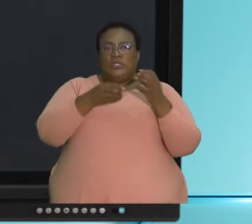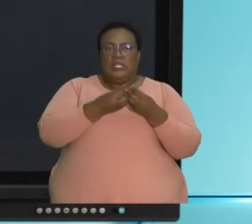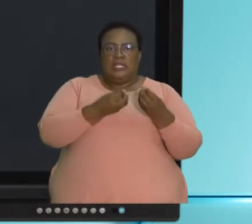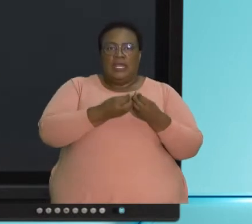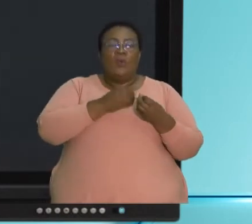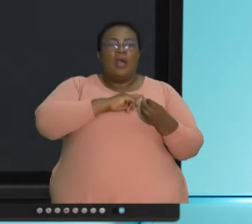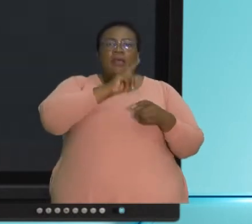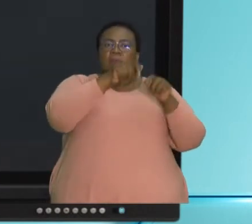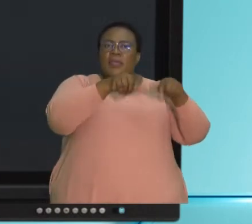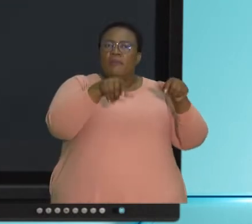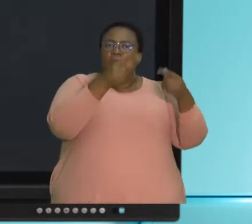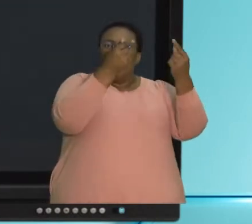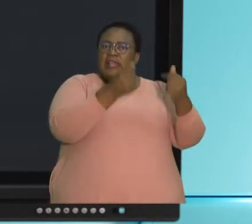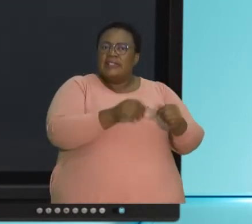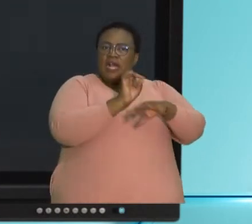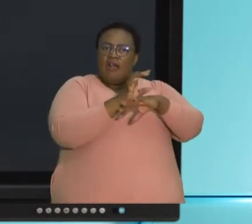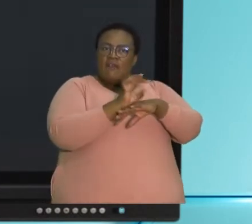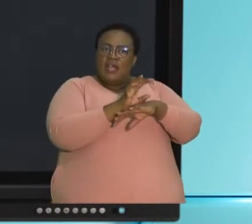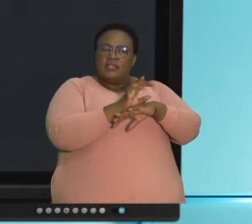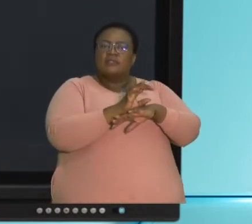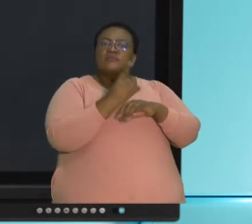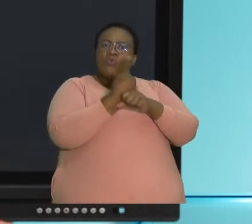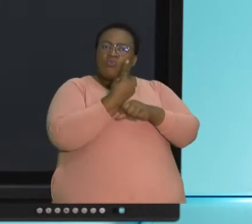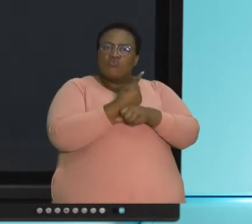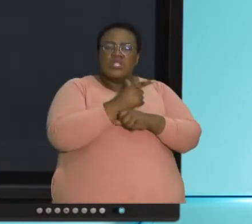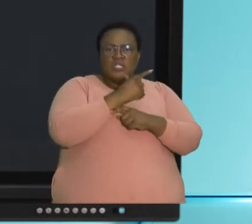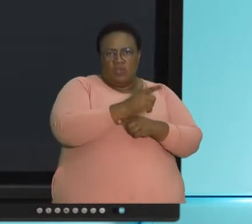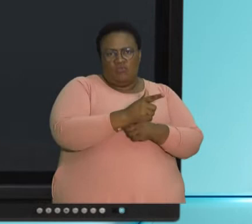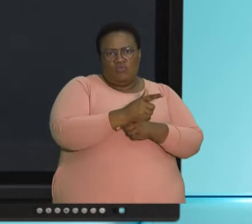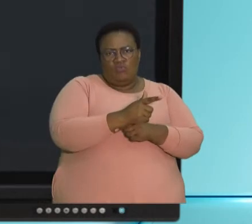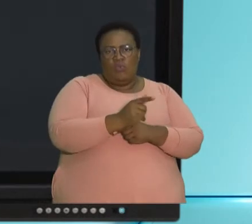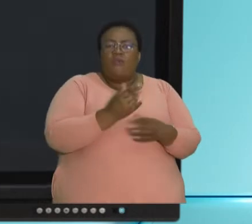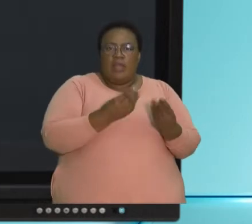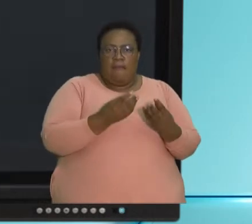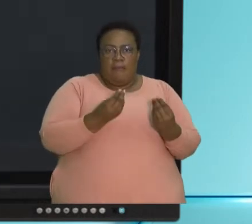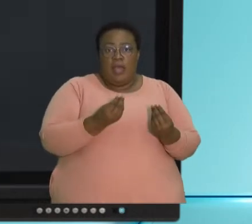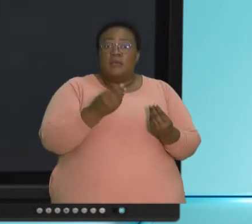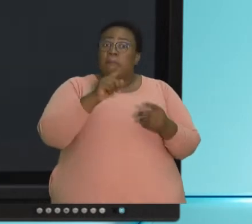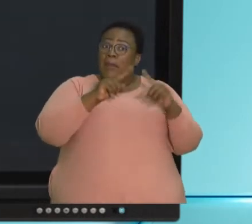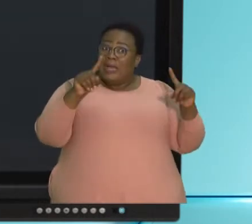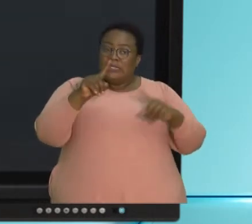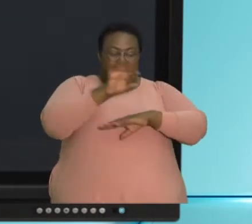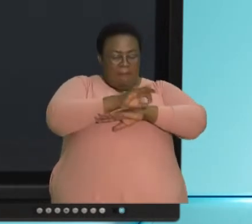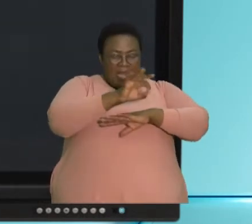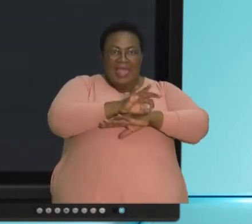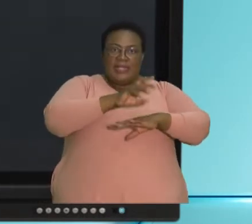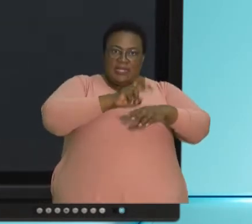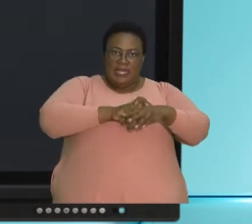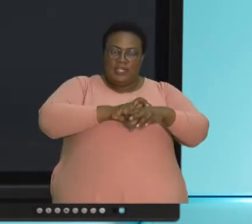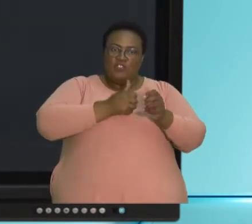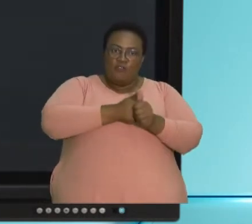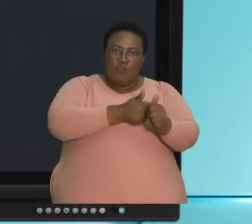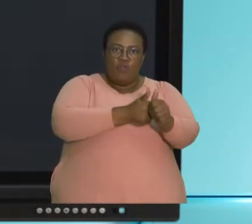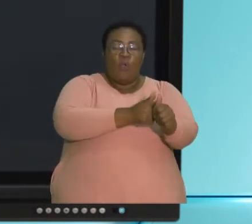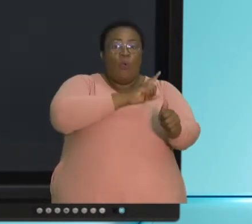financial advisors and all would also still tell you about the number. So you need a plan that you need to follow regularly, because